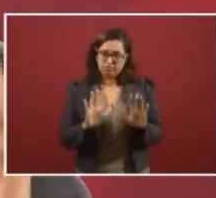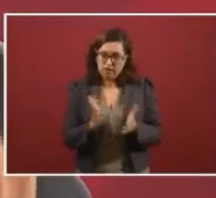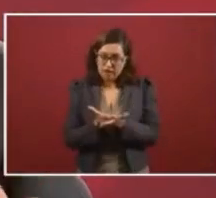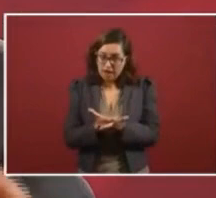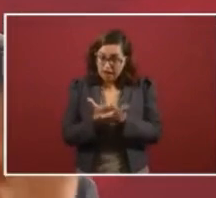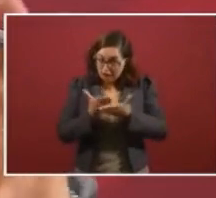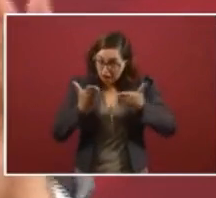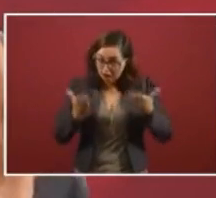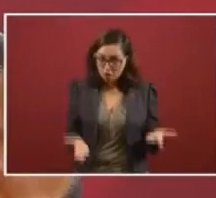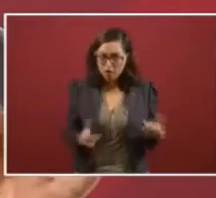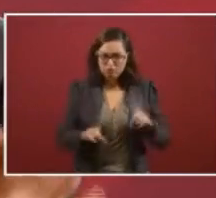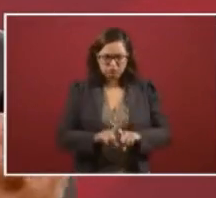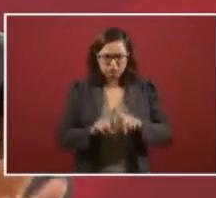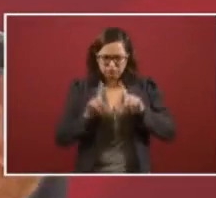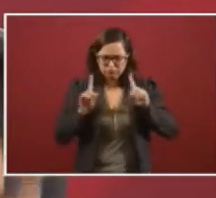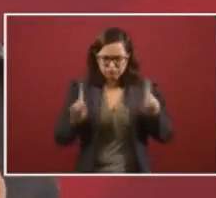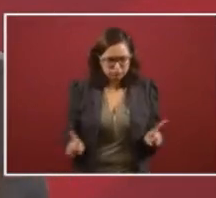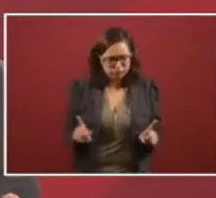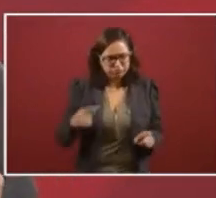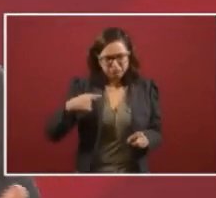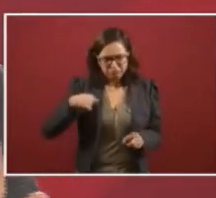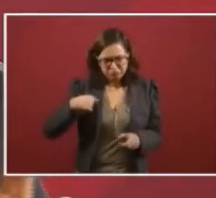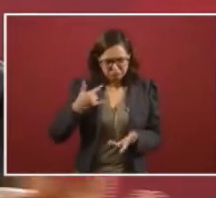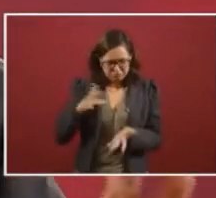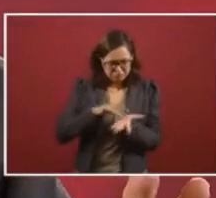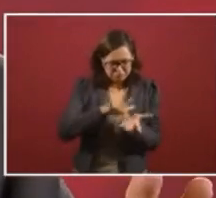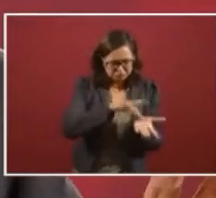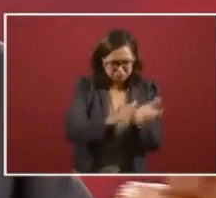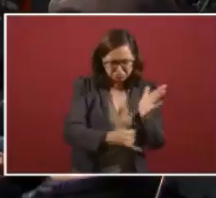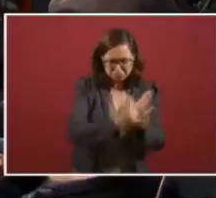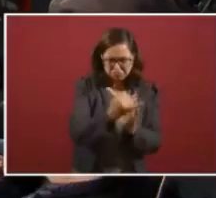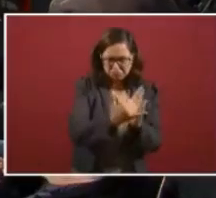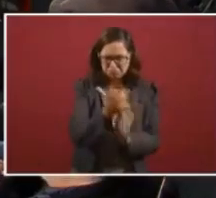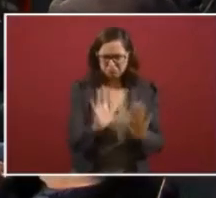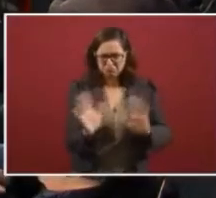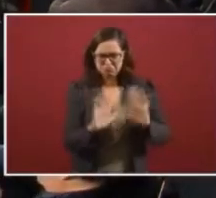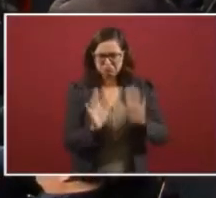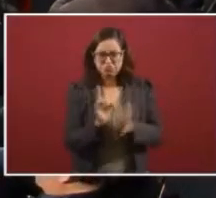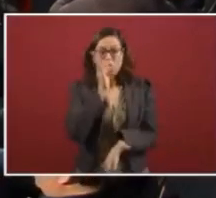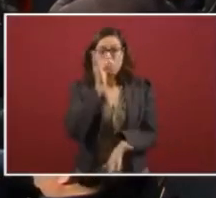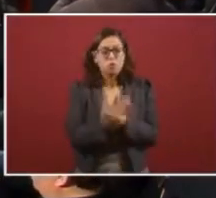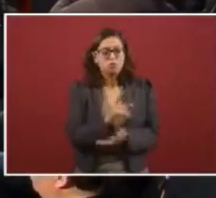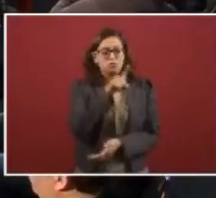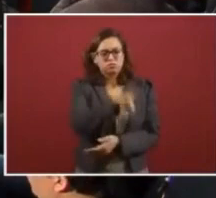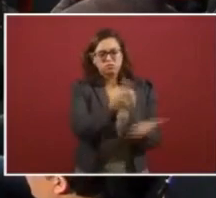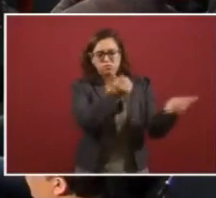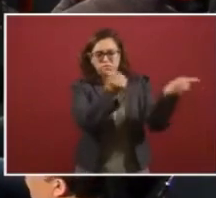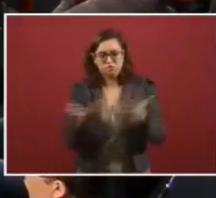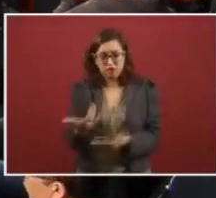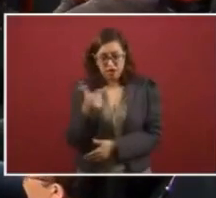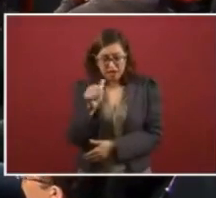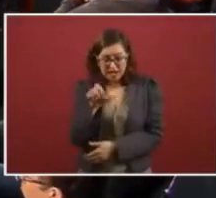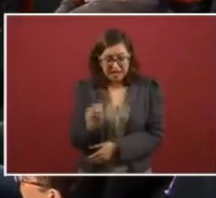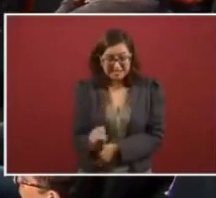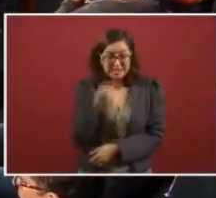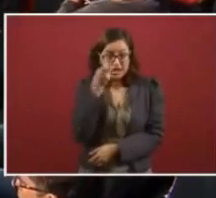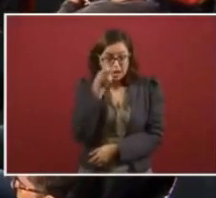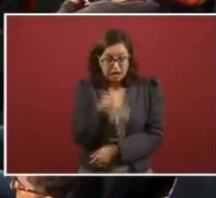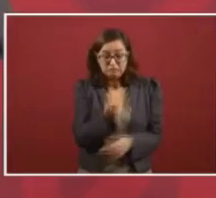be a tariff of transport, which is what it is for the gas, to the